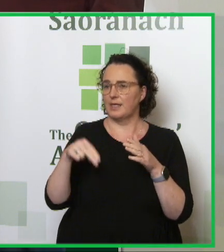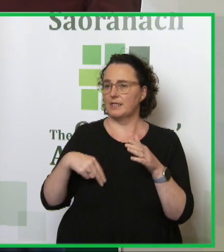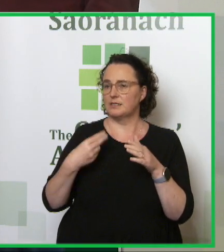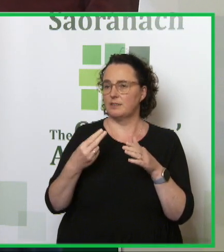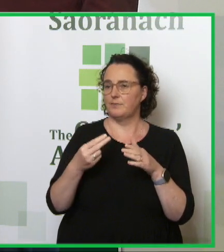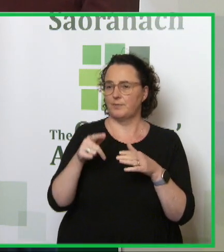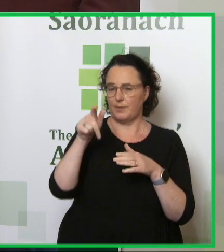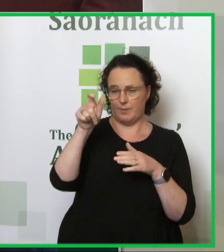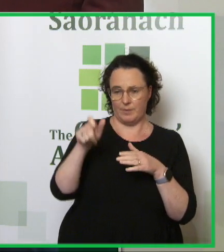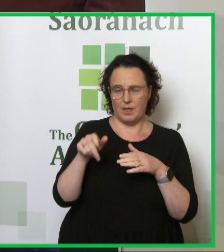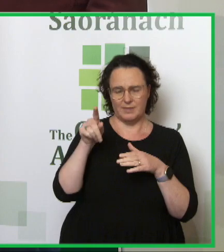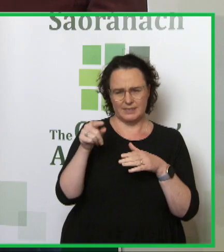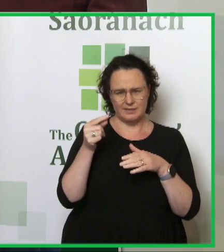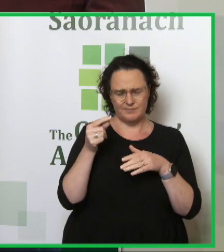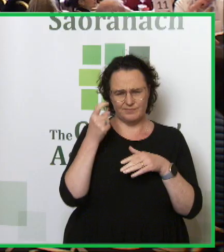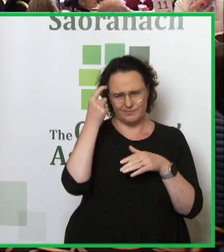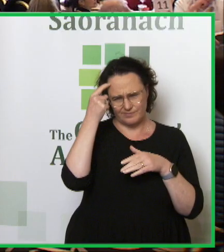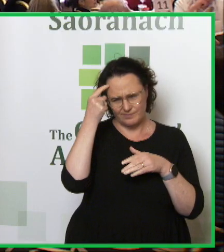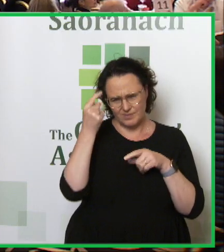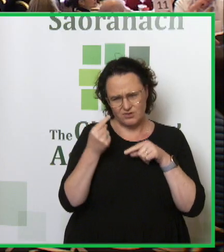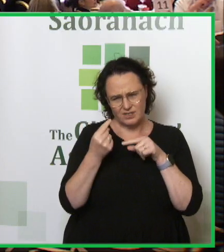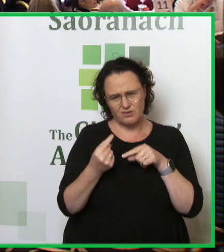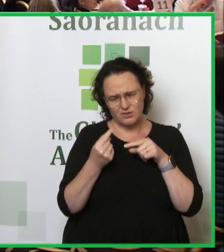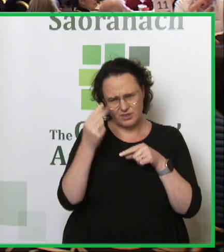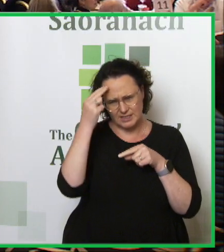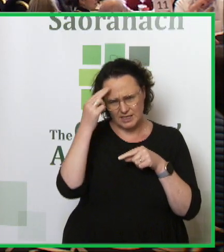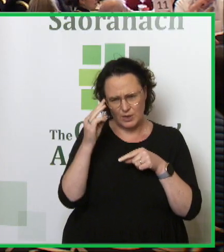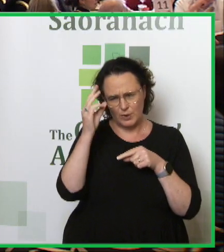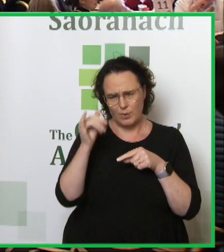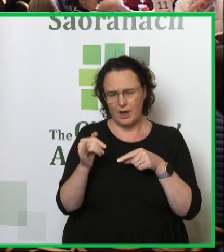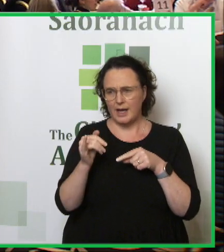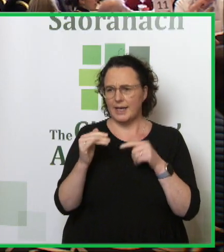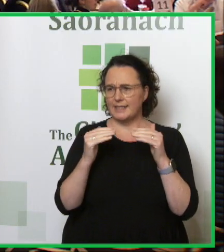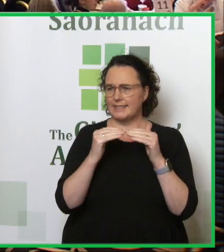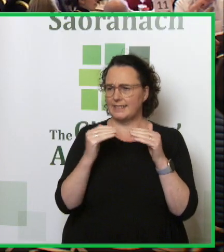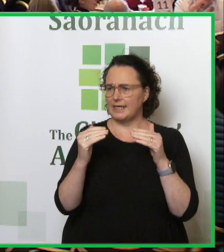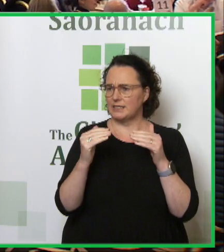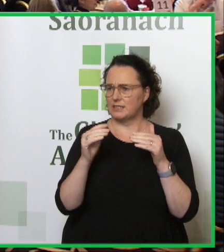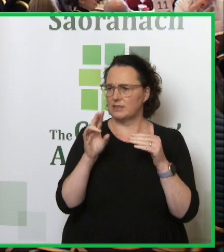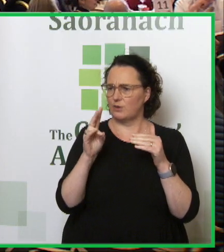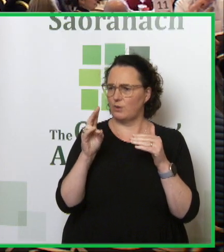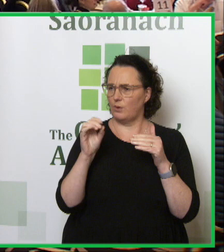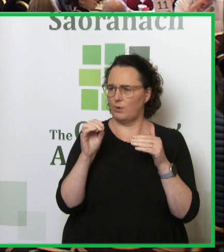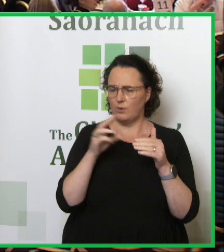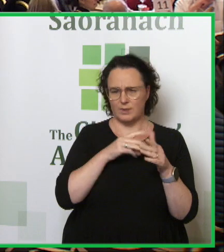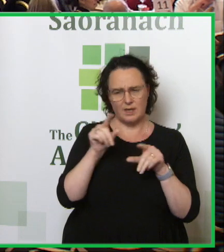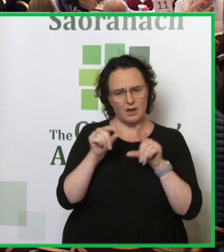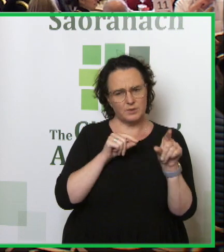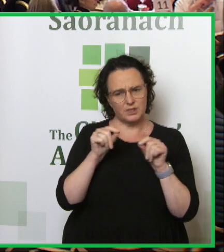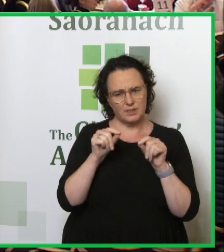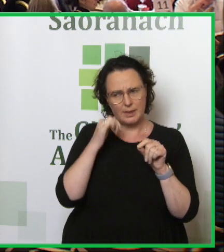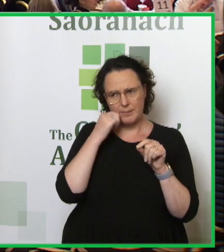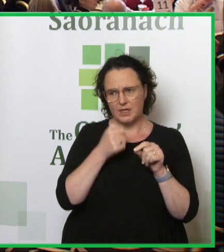So I'm still struggling to understand why the status quo was an option on this, because at the very start, the first vote we